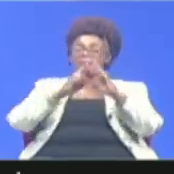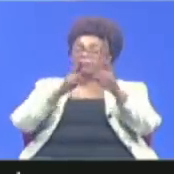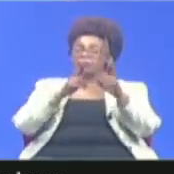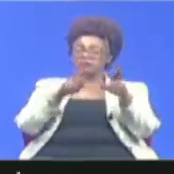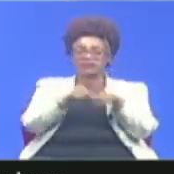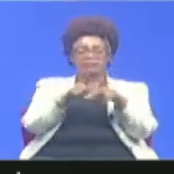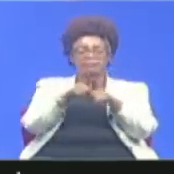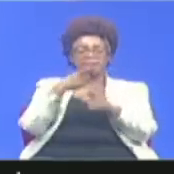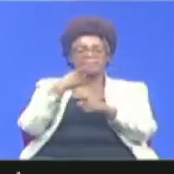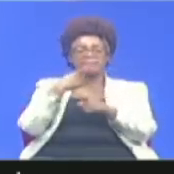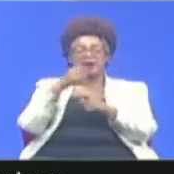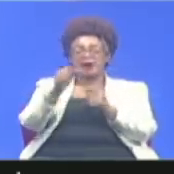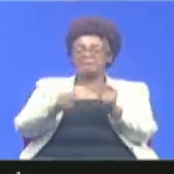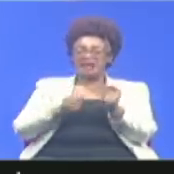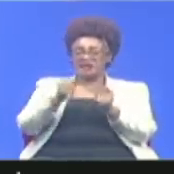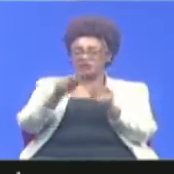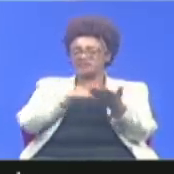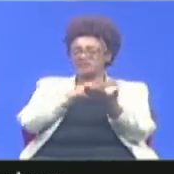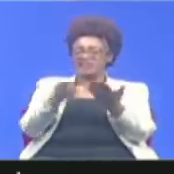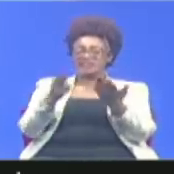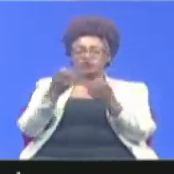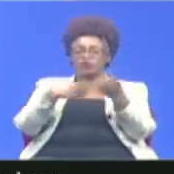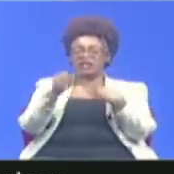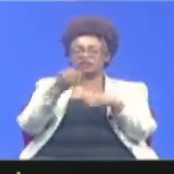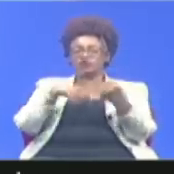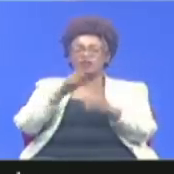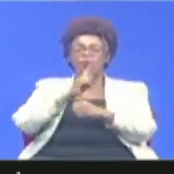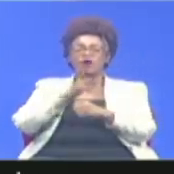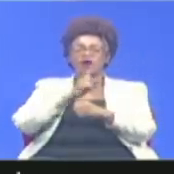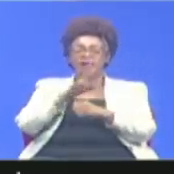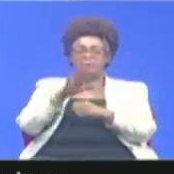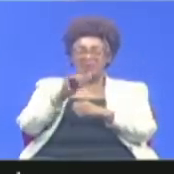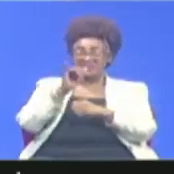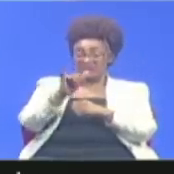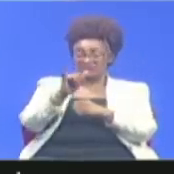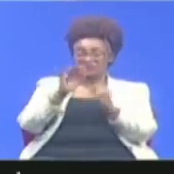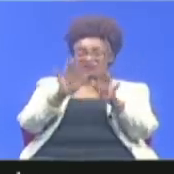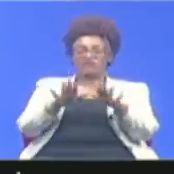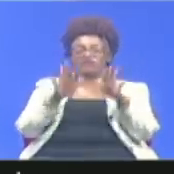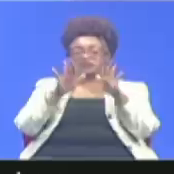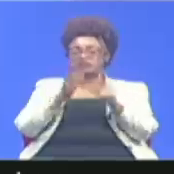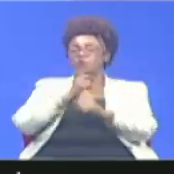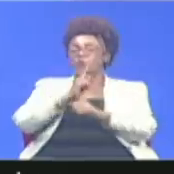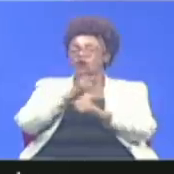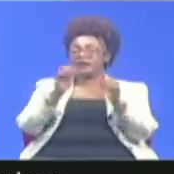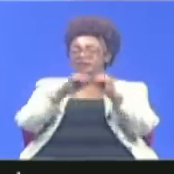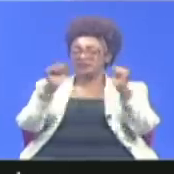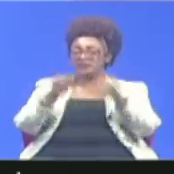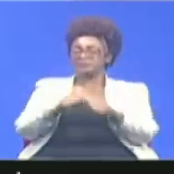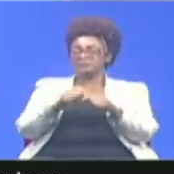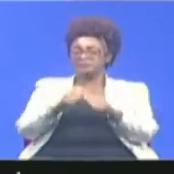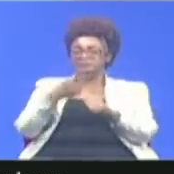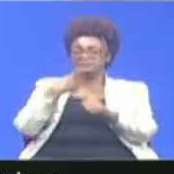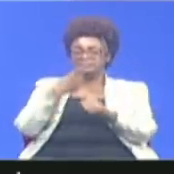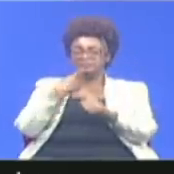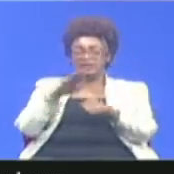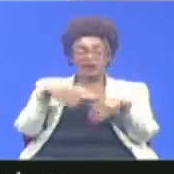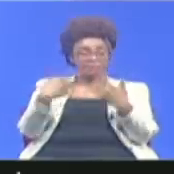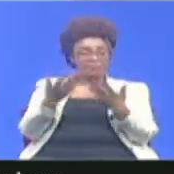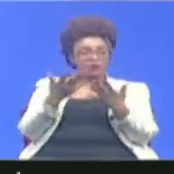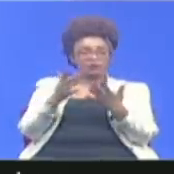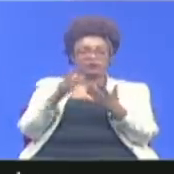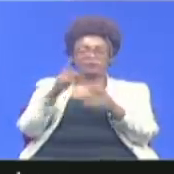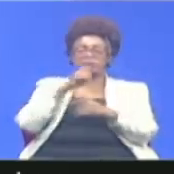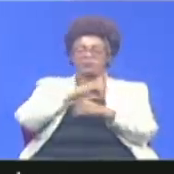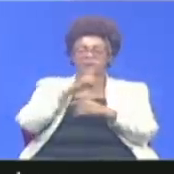that the pilot failed to act on a warning sent by the Terrain Avoidance and Warning System, alerting them of a potentially hazardous